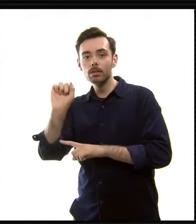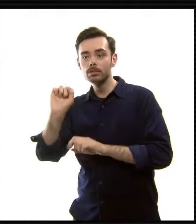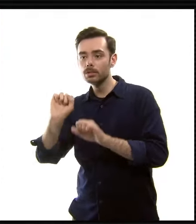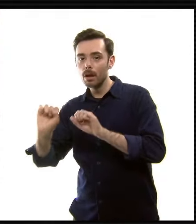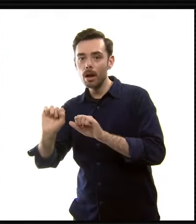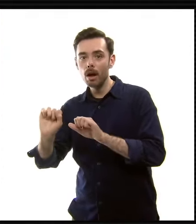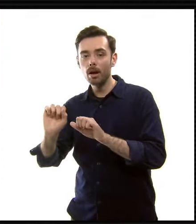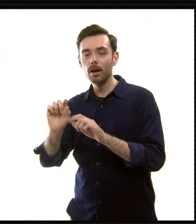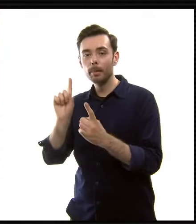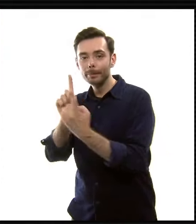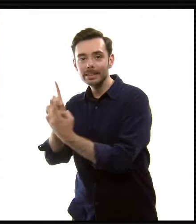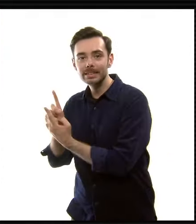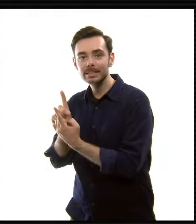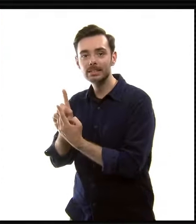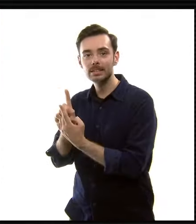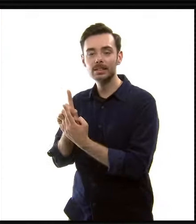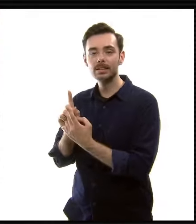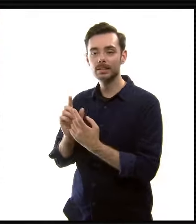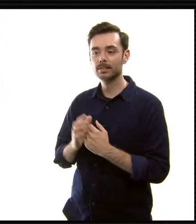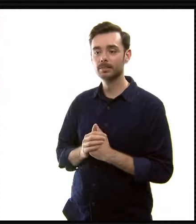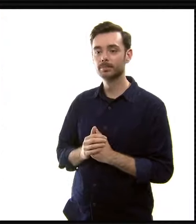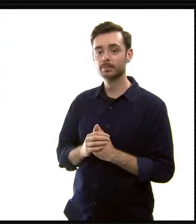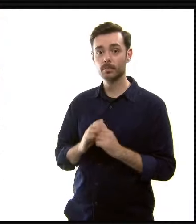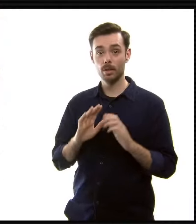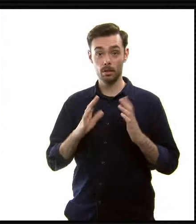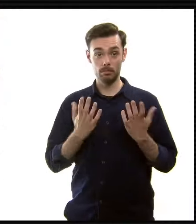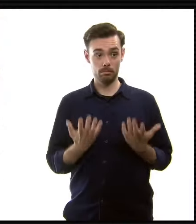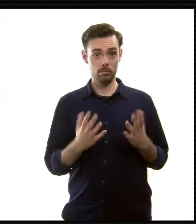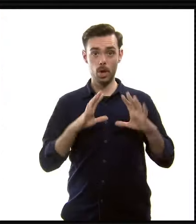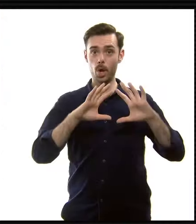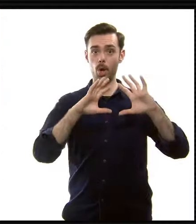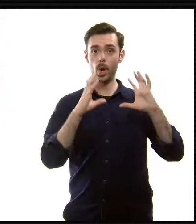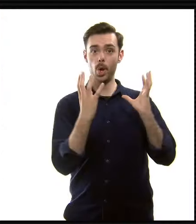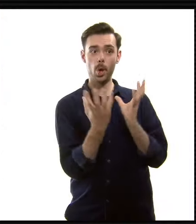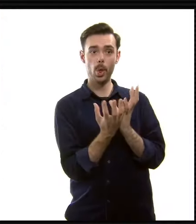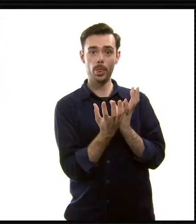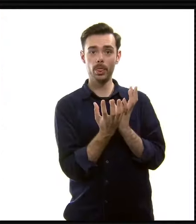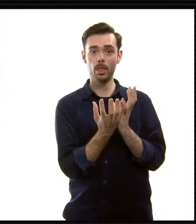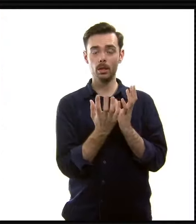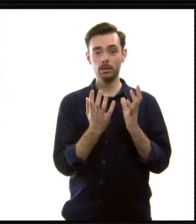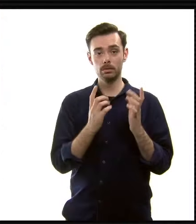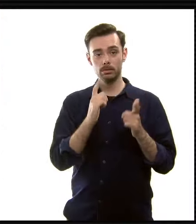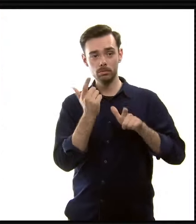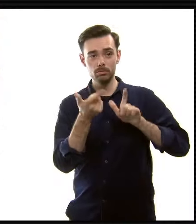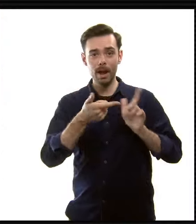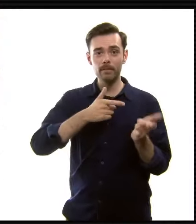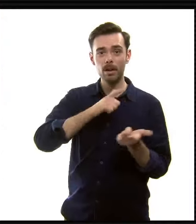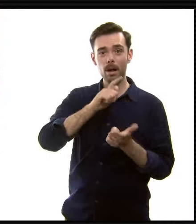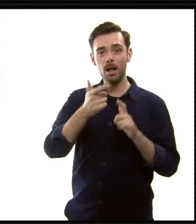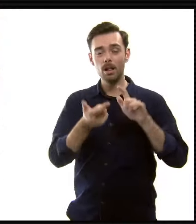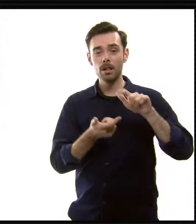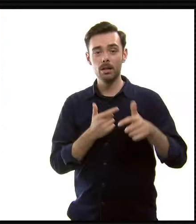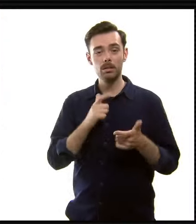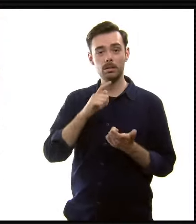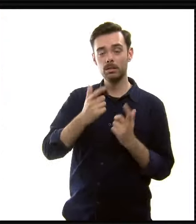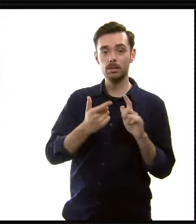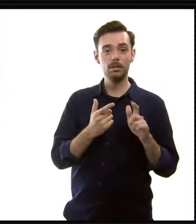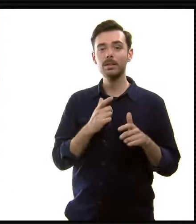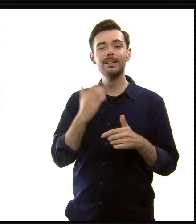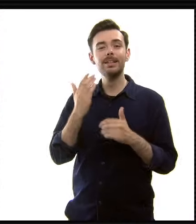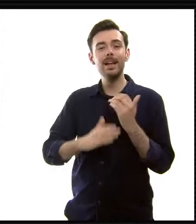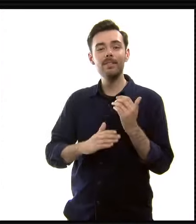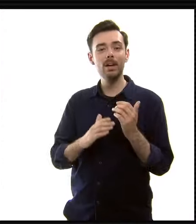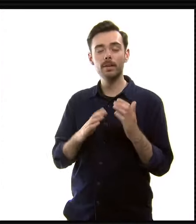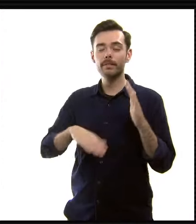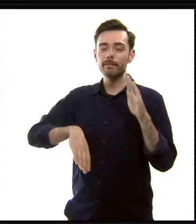that Earth, we could spend our whole lives traveling it and not meet or see all the wonders of the